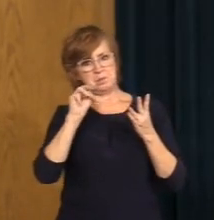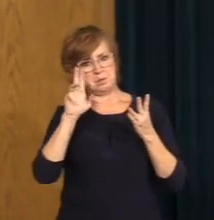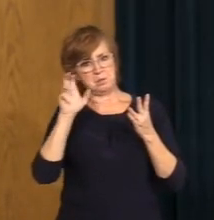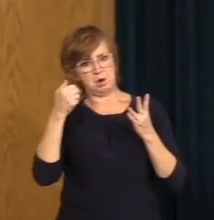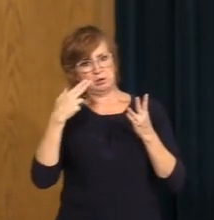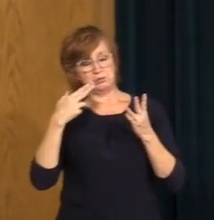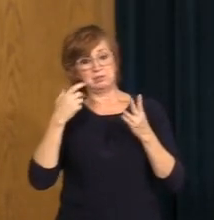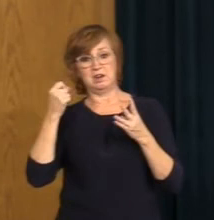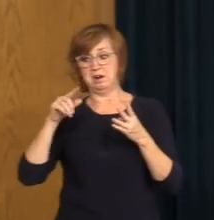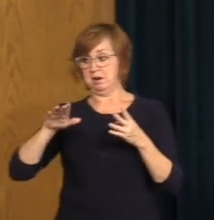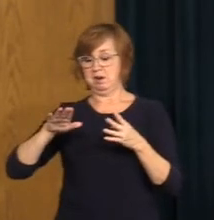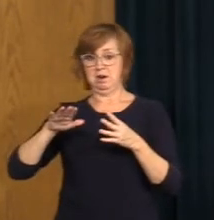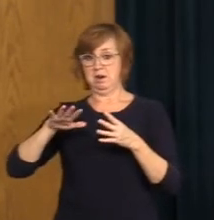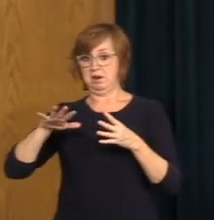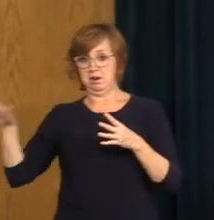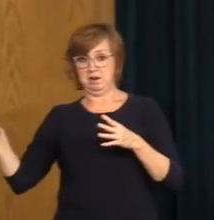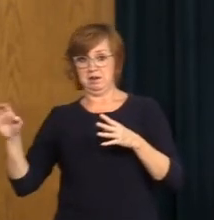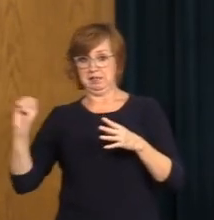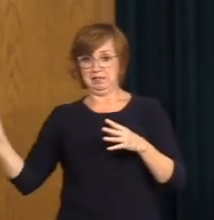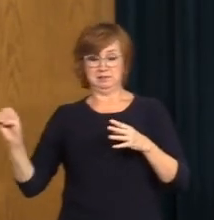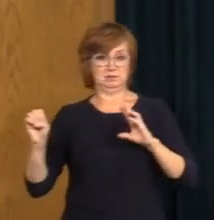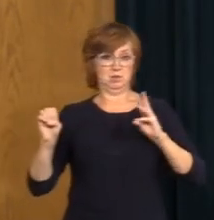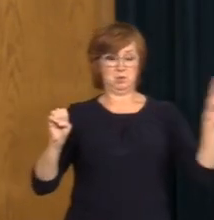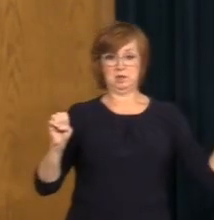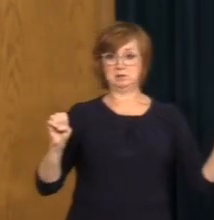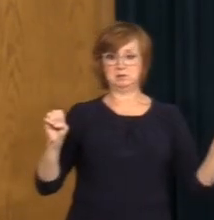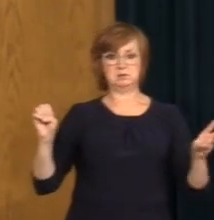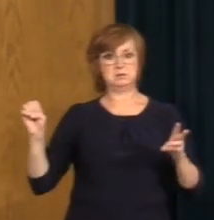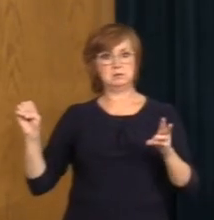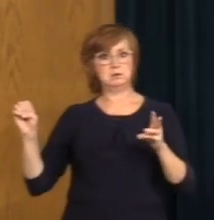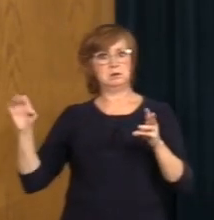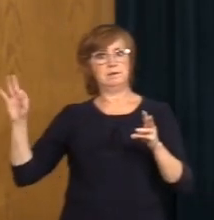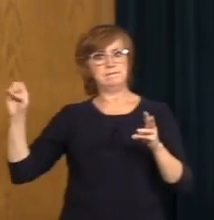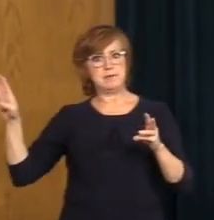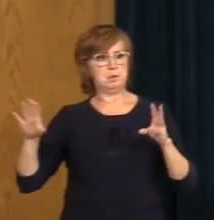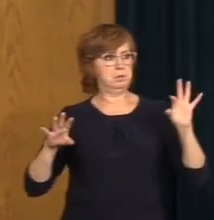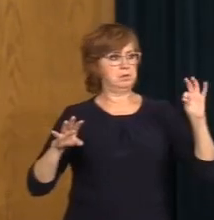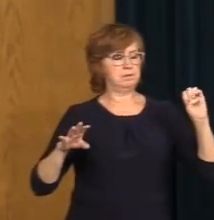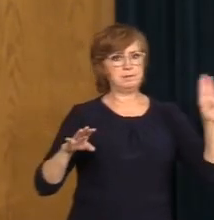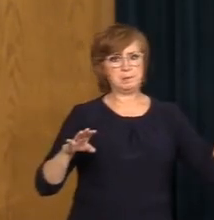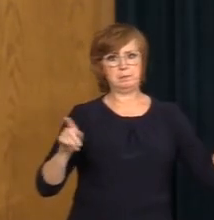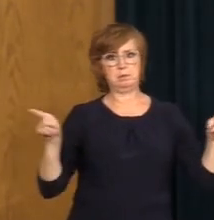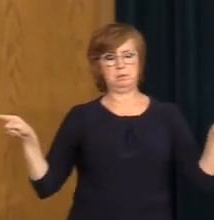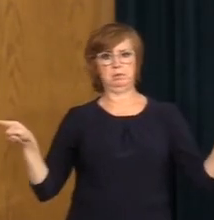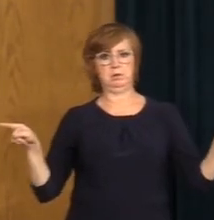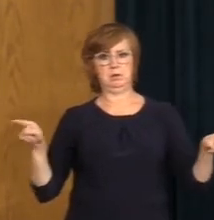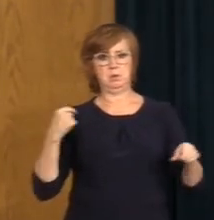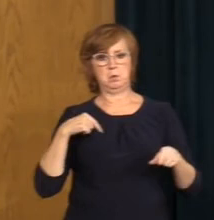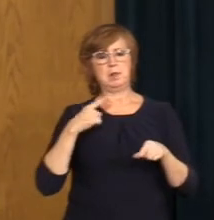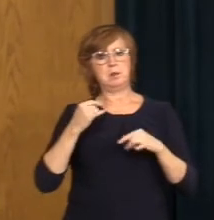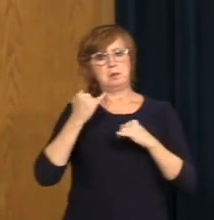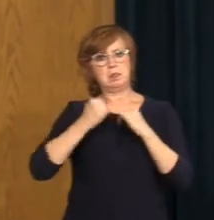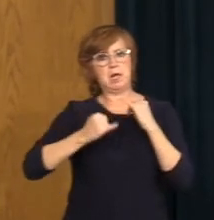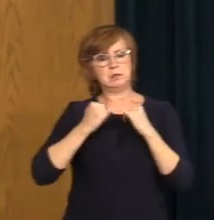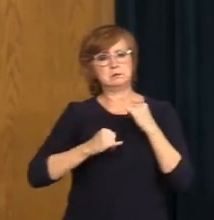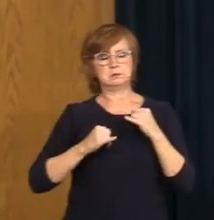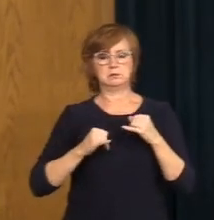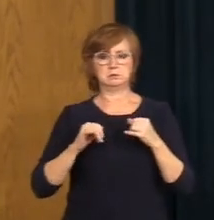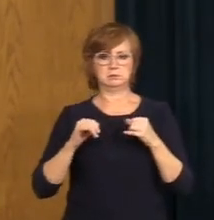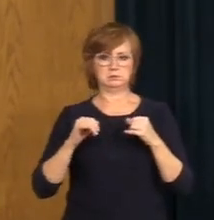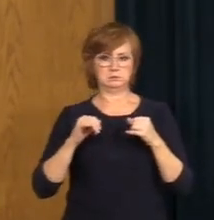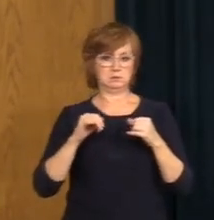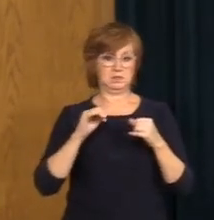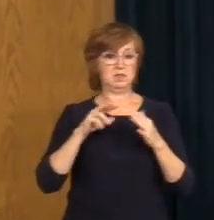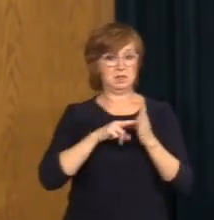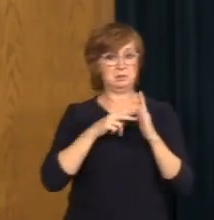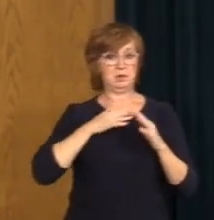provinces in Canada, the curves are different. There's various aspects, population size, other aspects. If you look at Europe, different countries